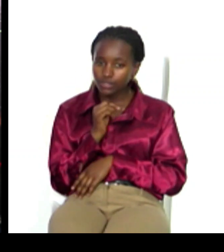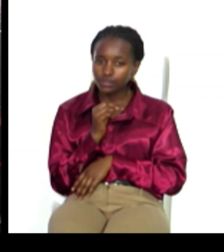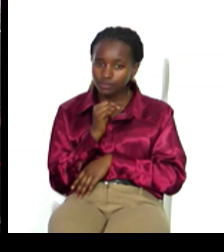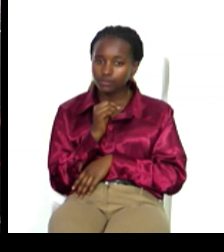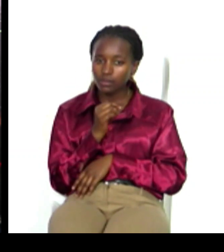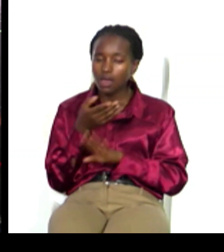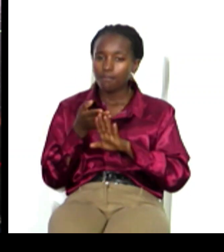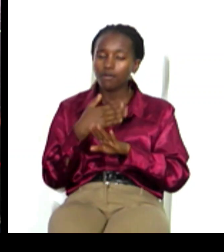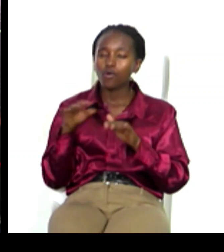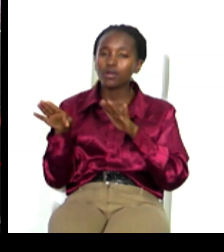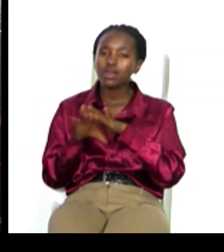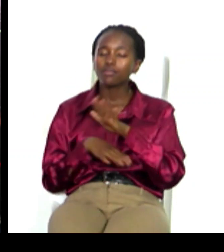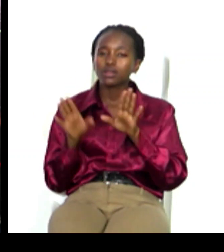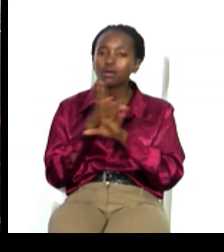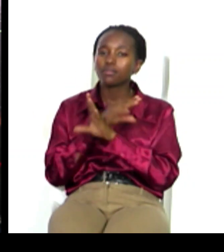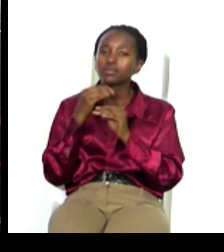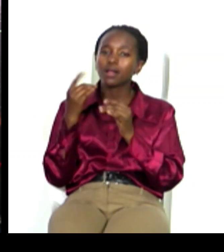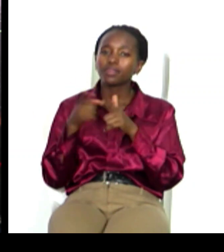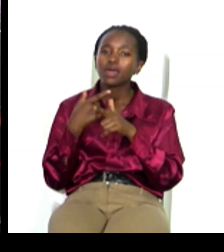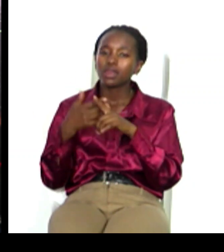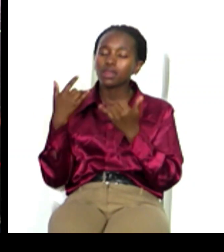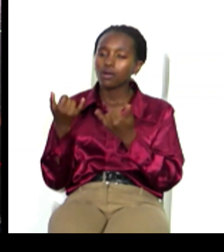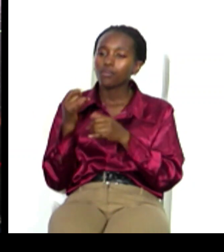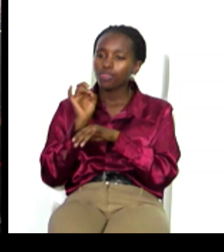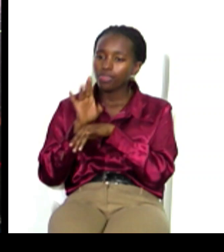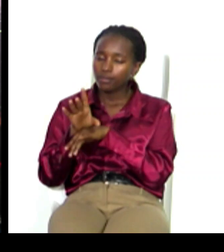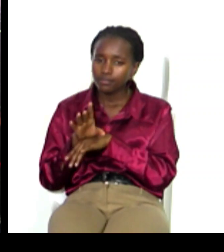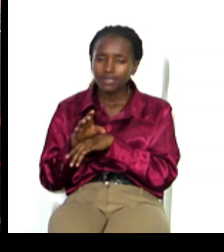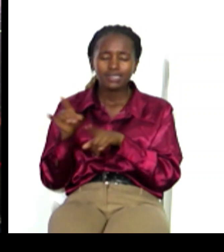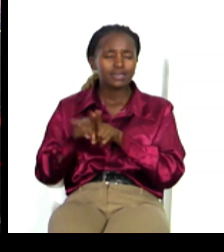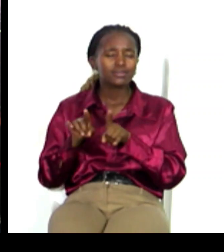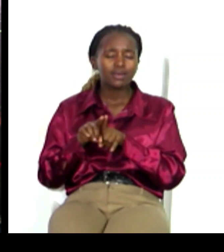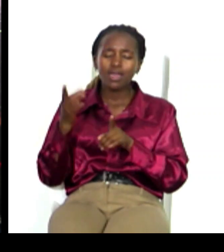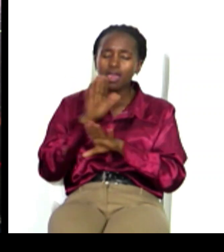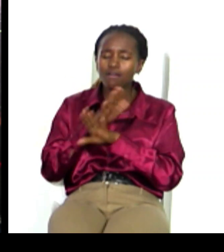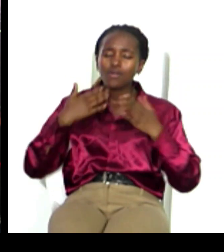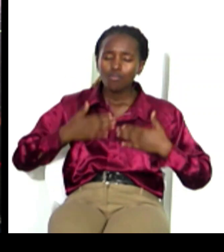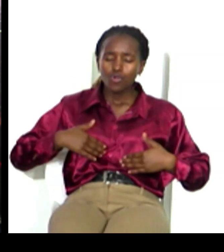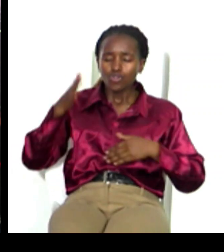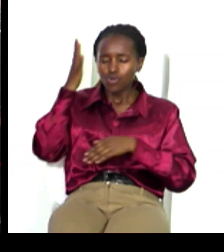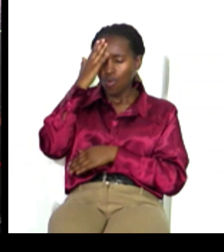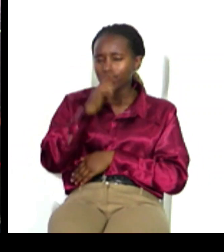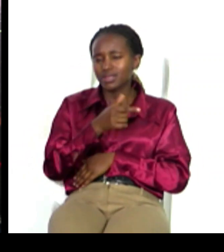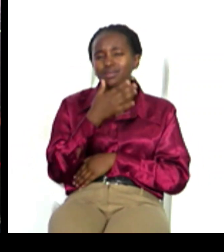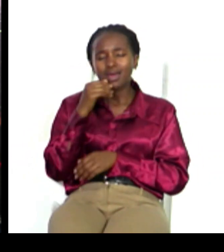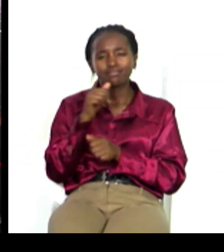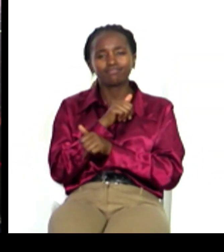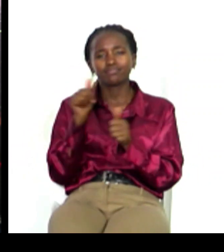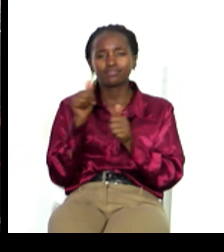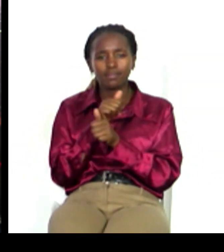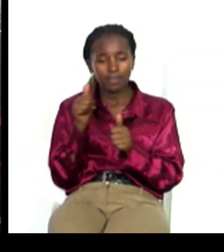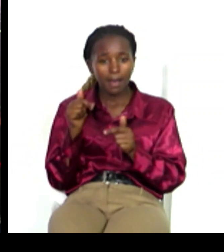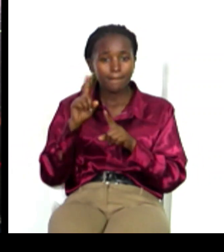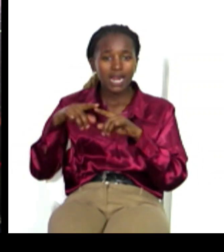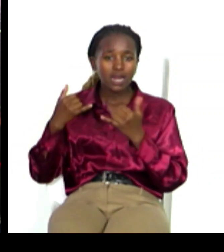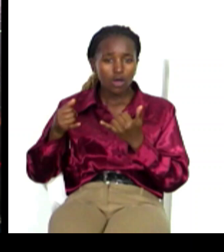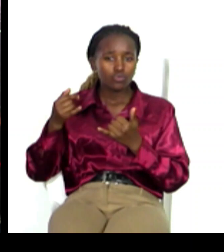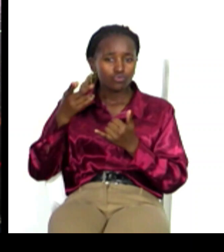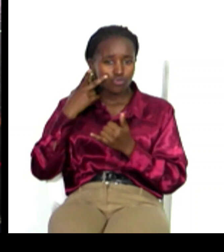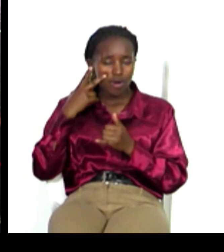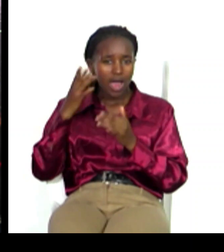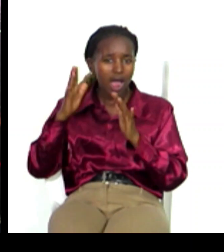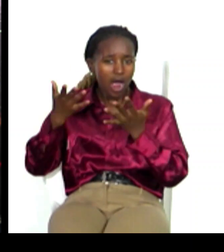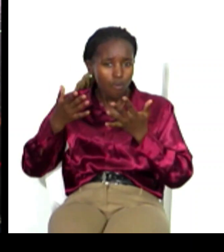Gachagua, who is a known politician, anajulikana sana. Kumuona that anaita station from the